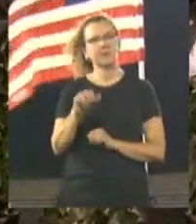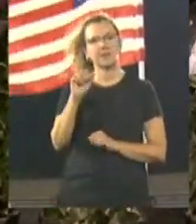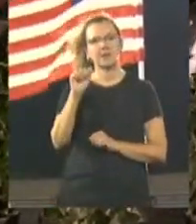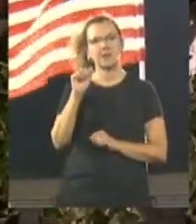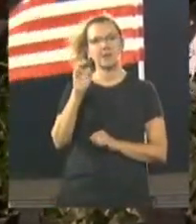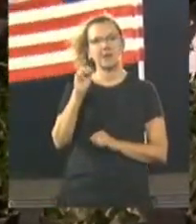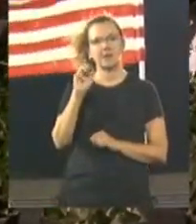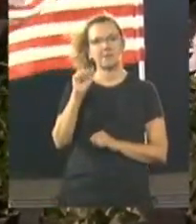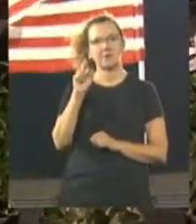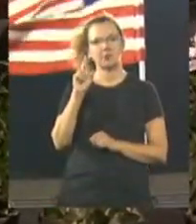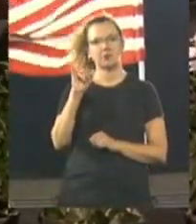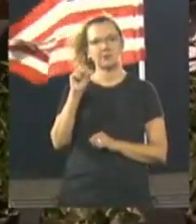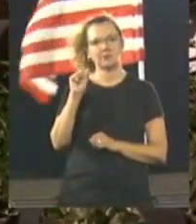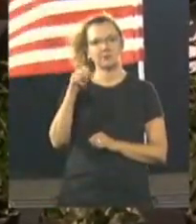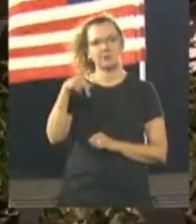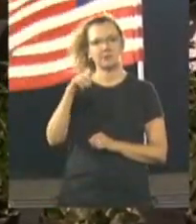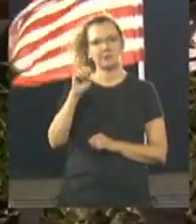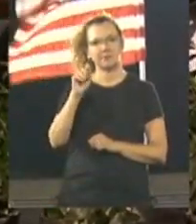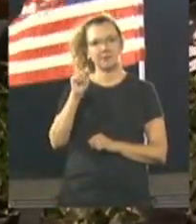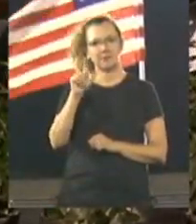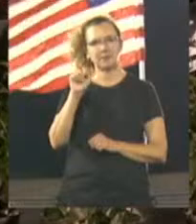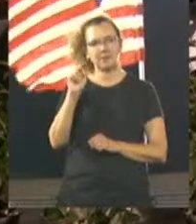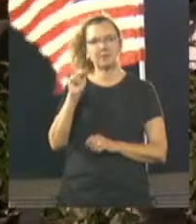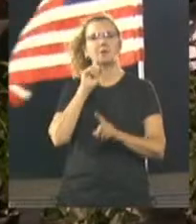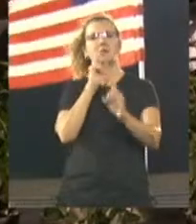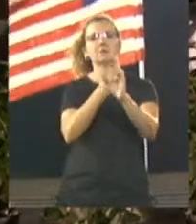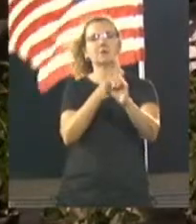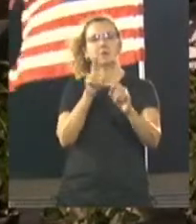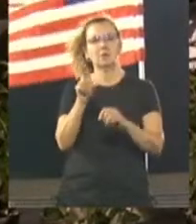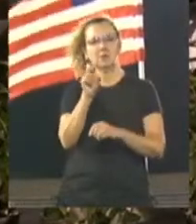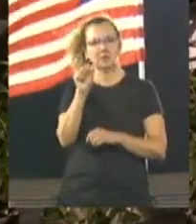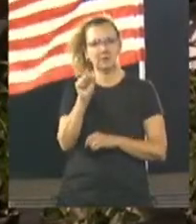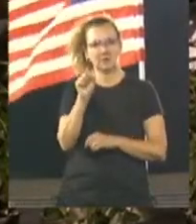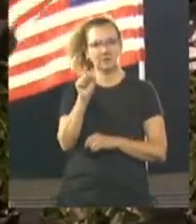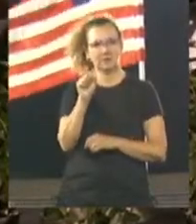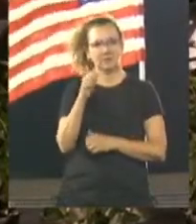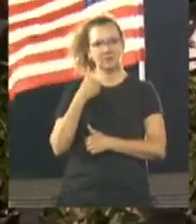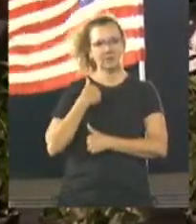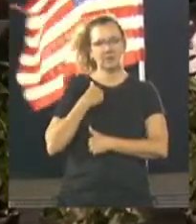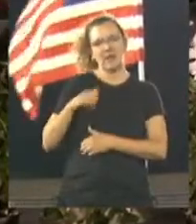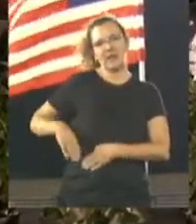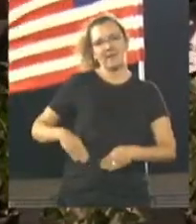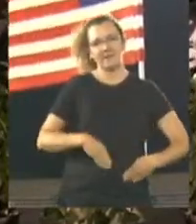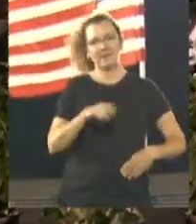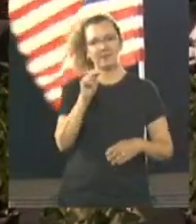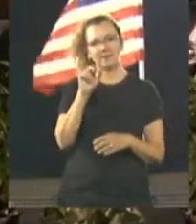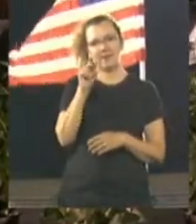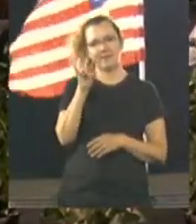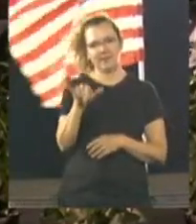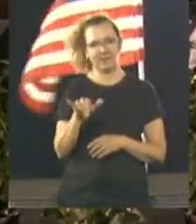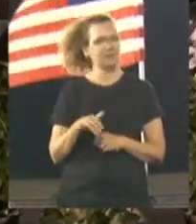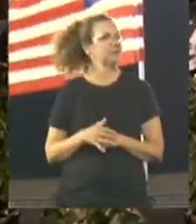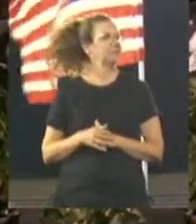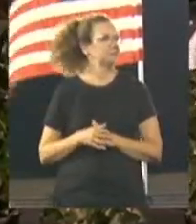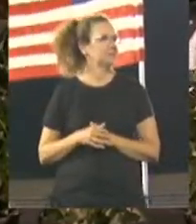Amaris A. Patlan will be enlisting in the United States Navy.